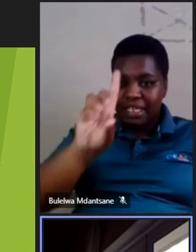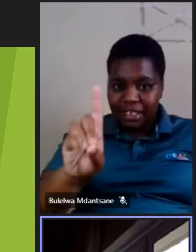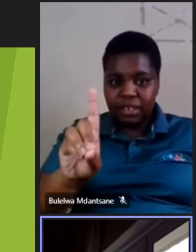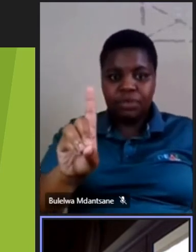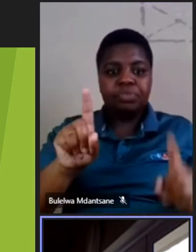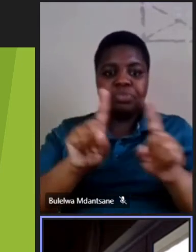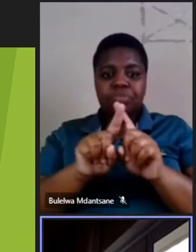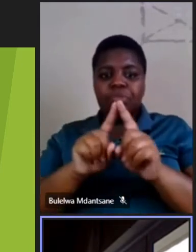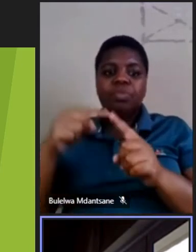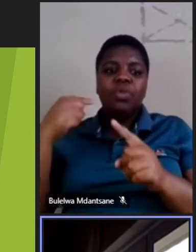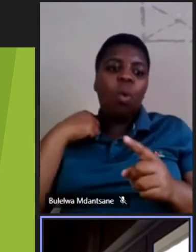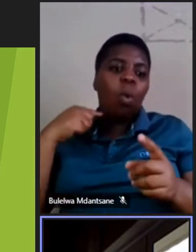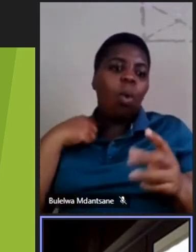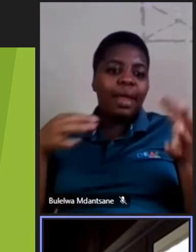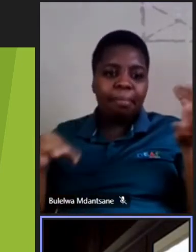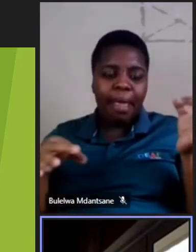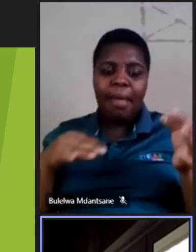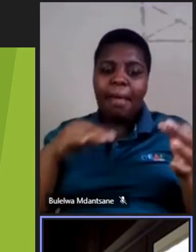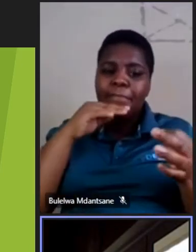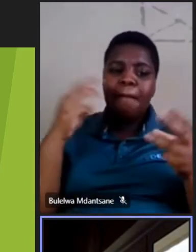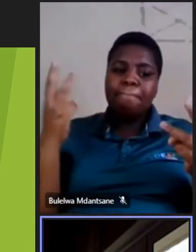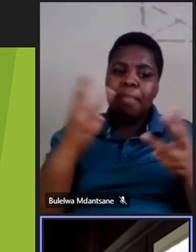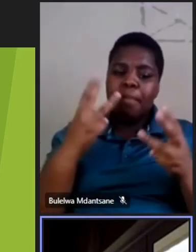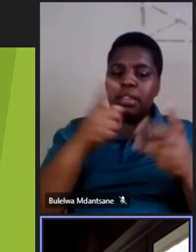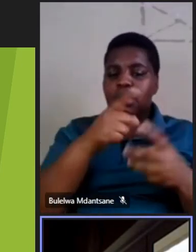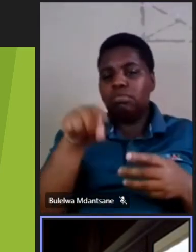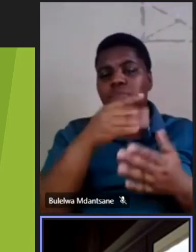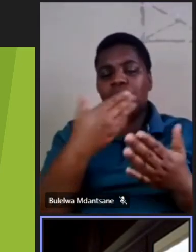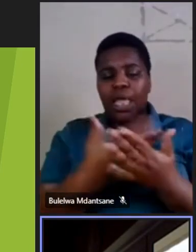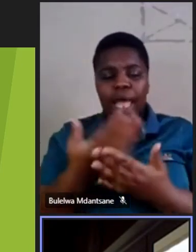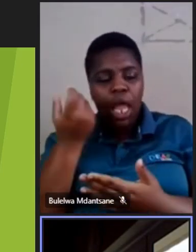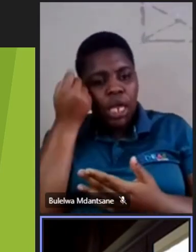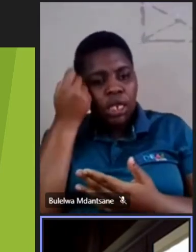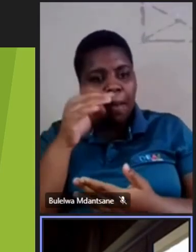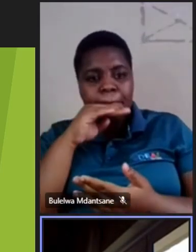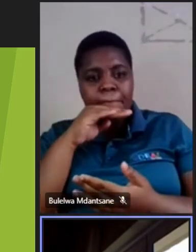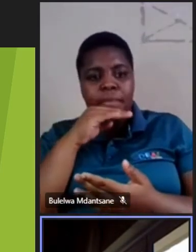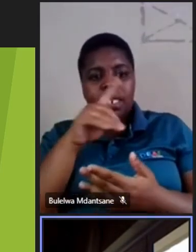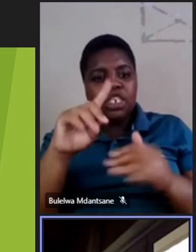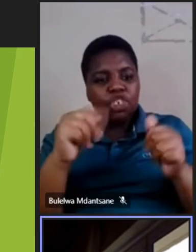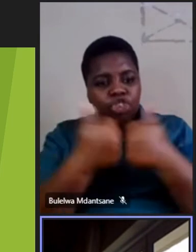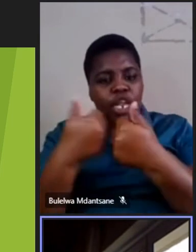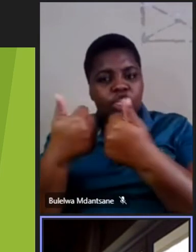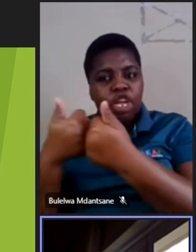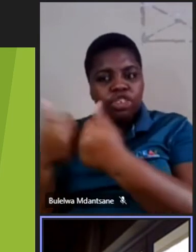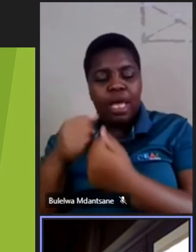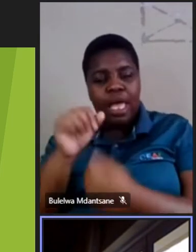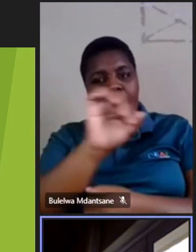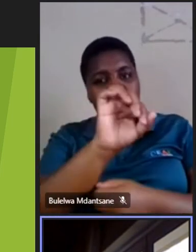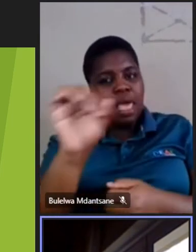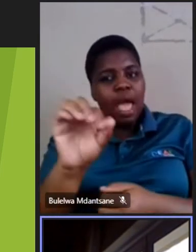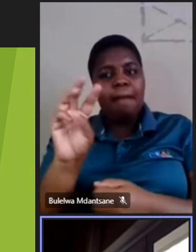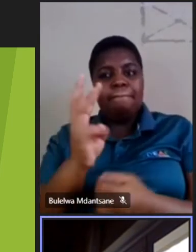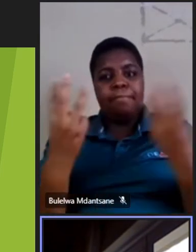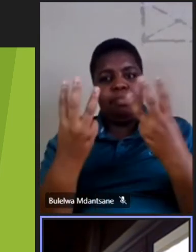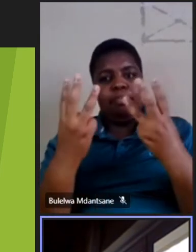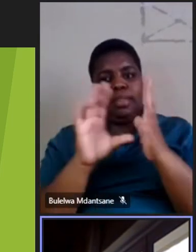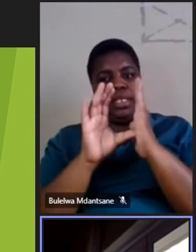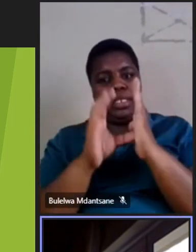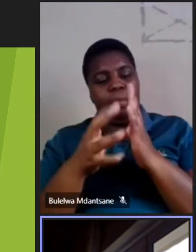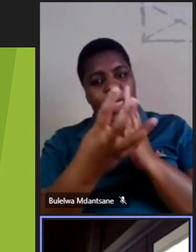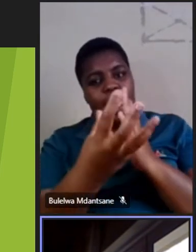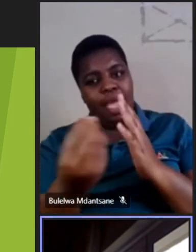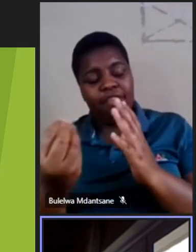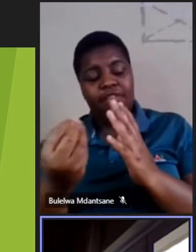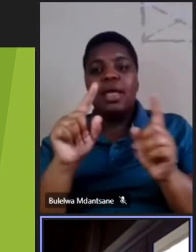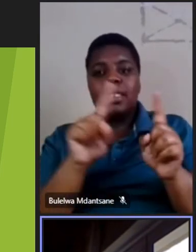important so that people can actually understand what the challenges are that people with disabilities have, but also